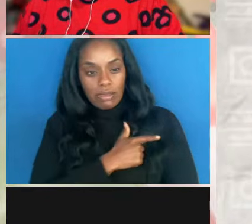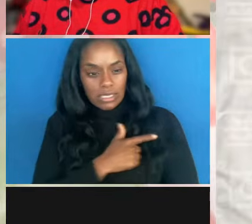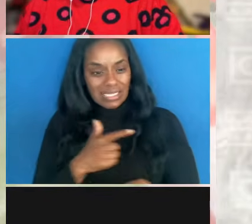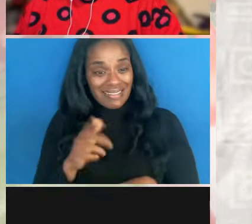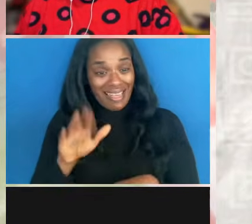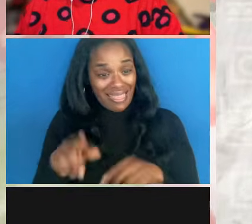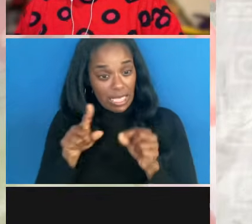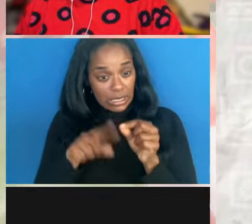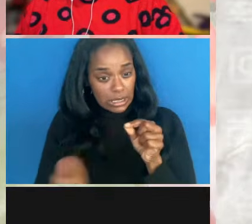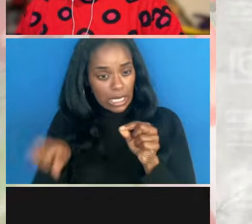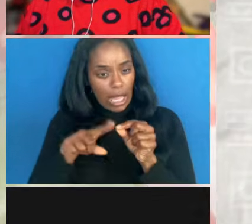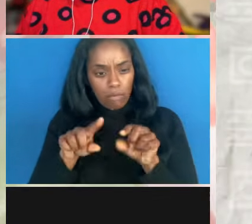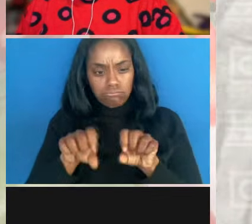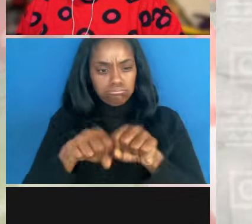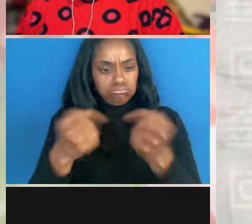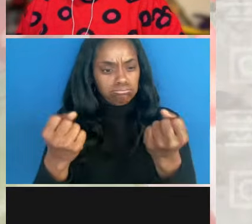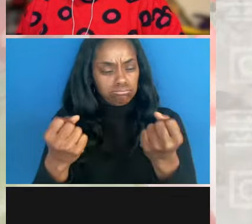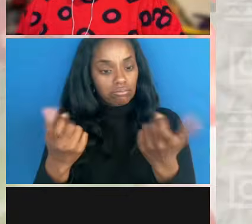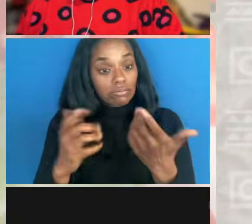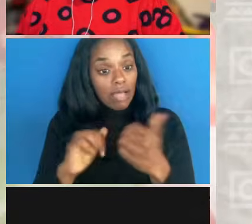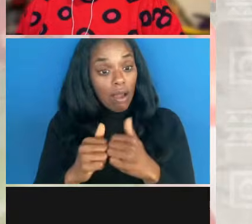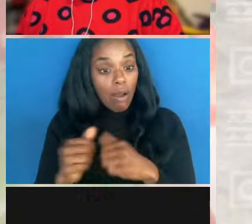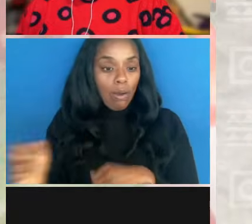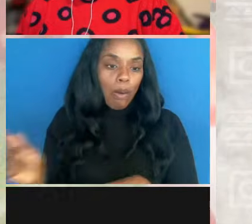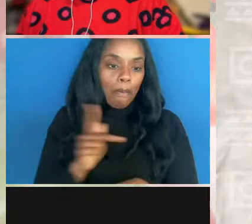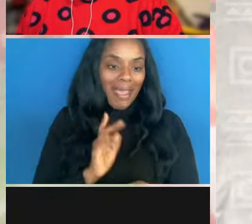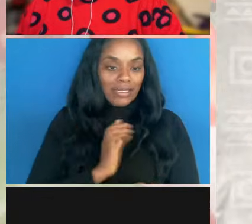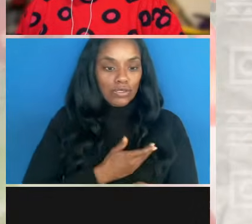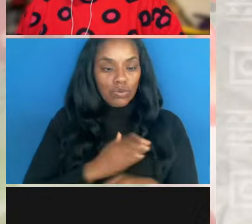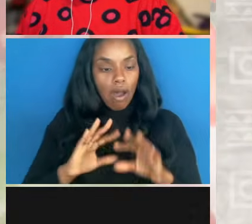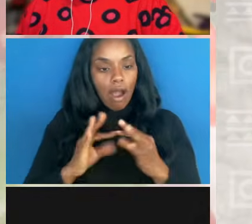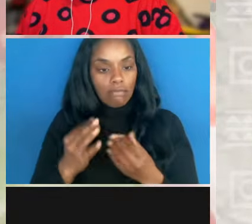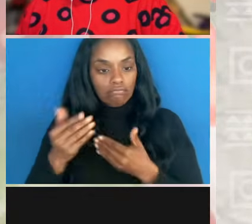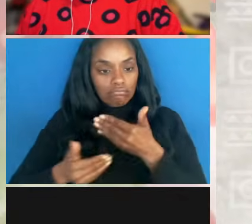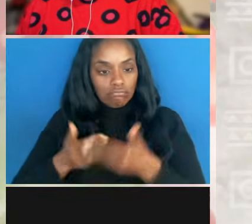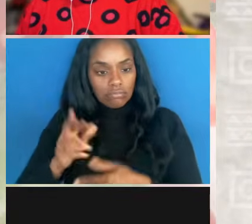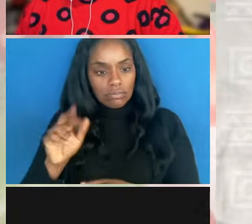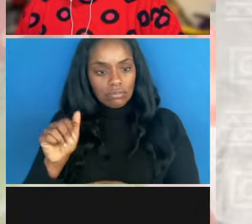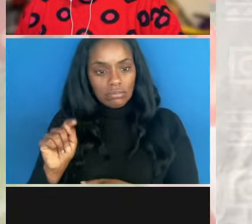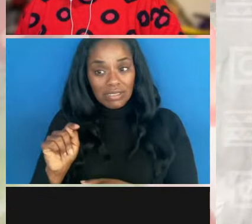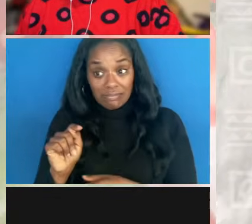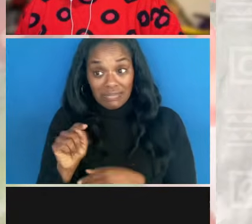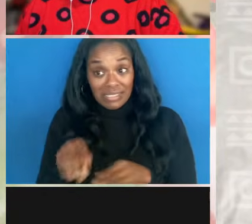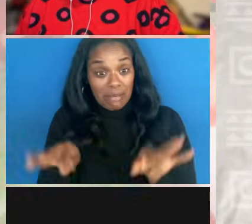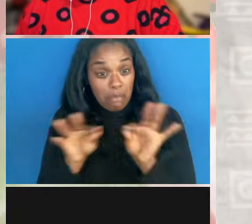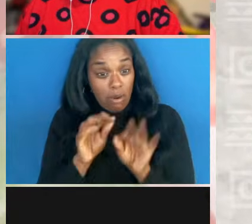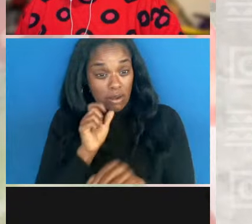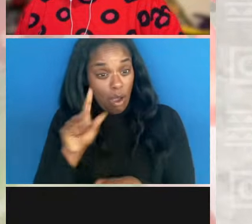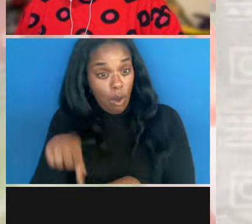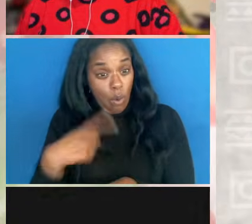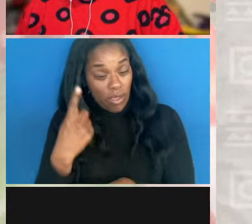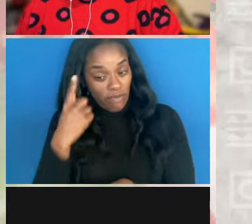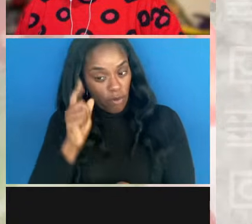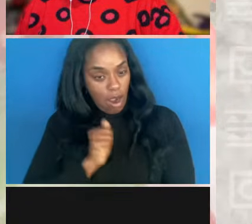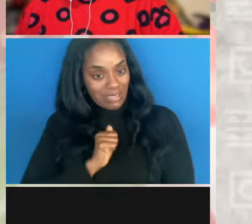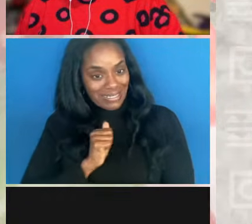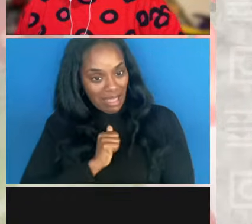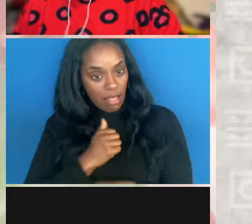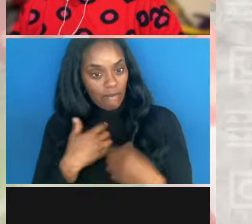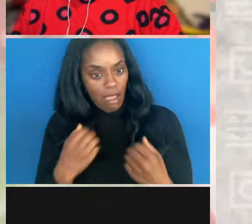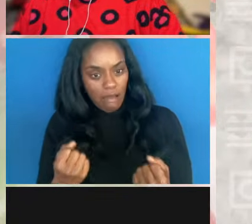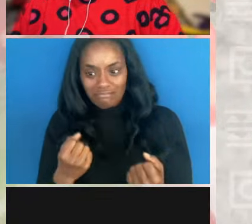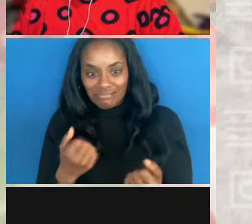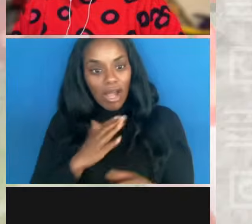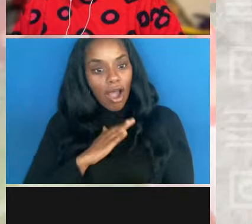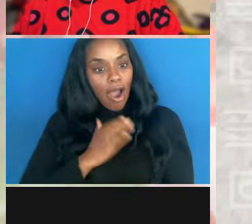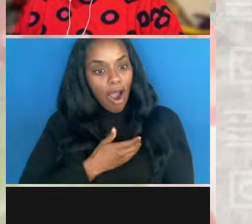by returning to our ancestral roots. And this is important not just for our own personal health, but also to ensure that our grandchildren